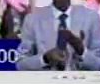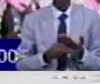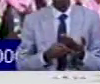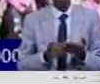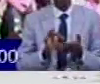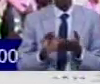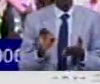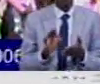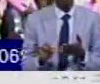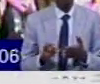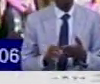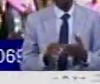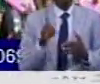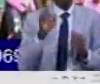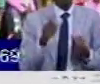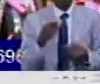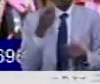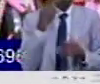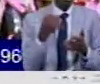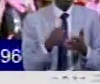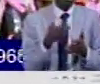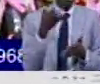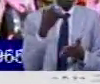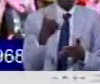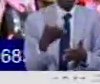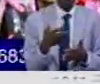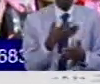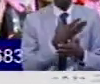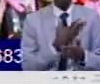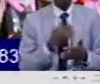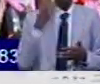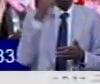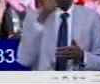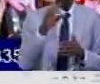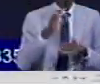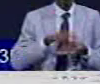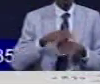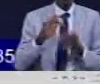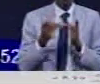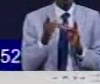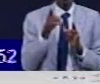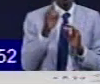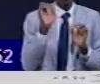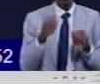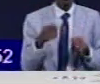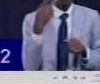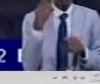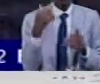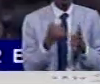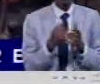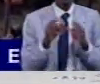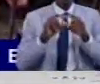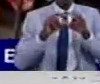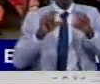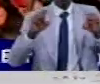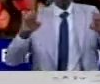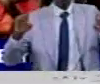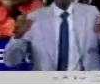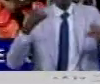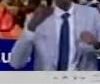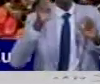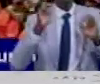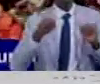streamed online. And pay, transfer into it, and the Lord will receive your